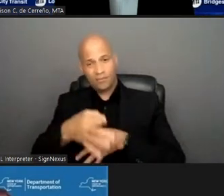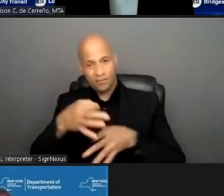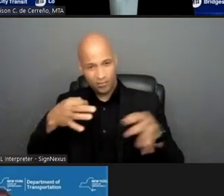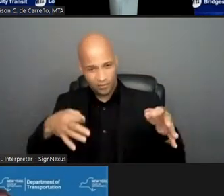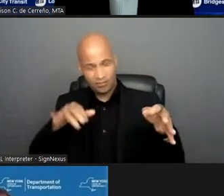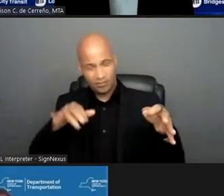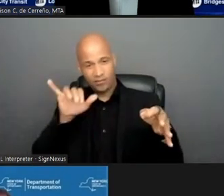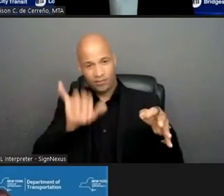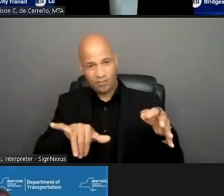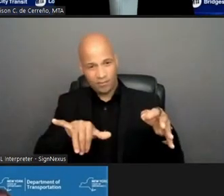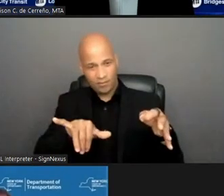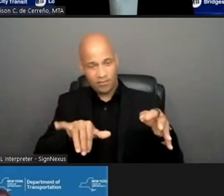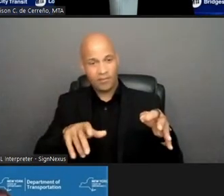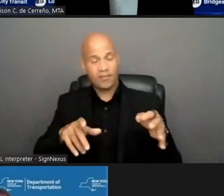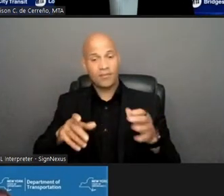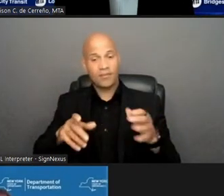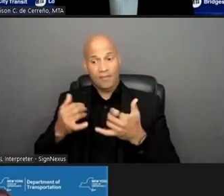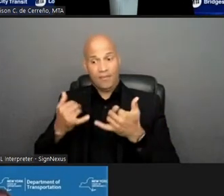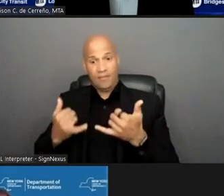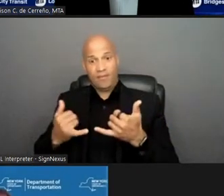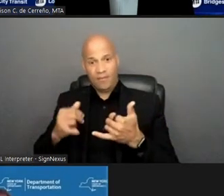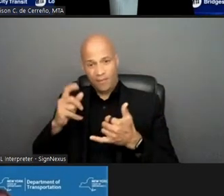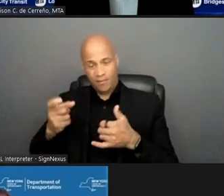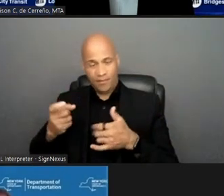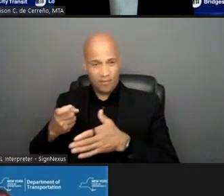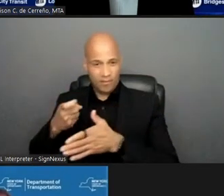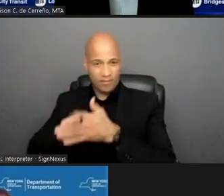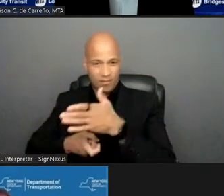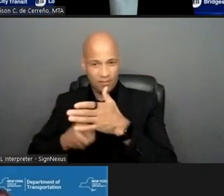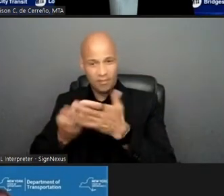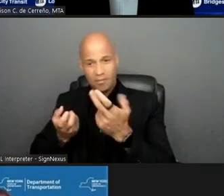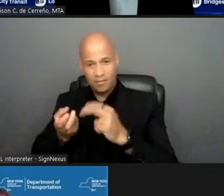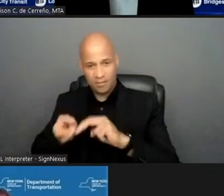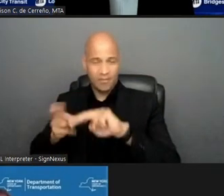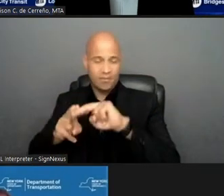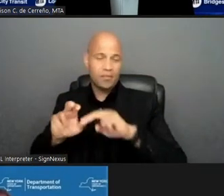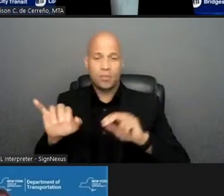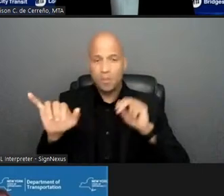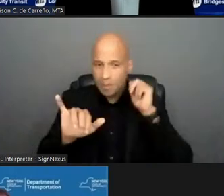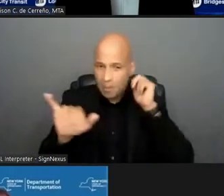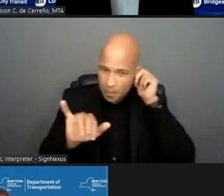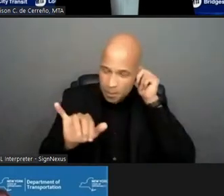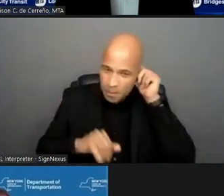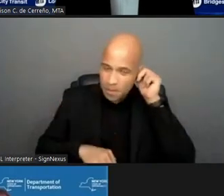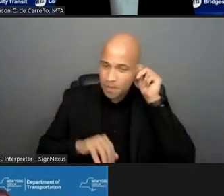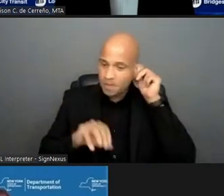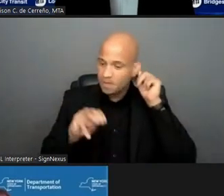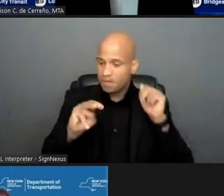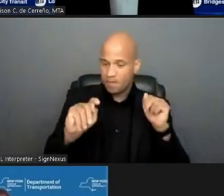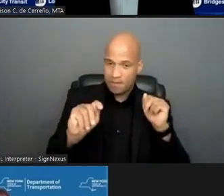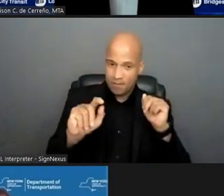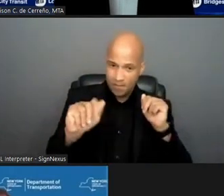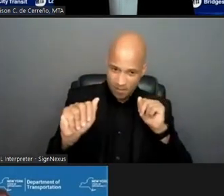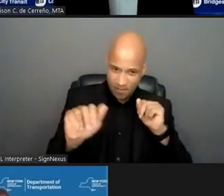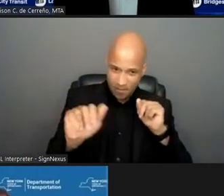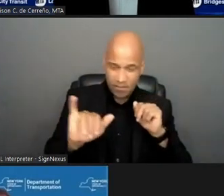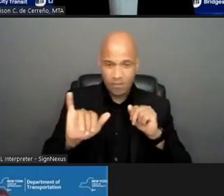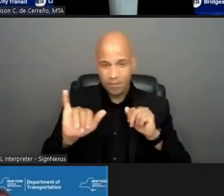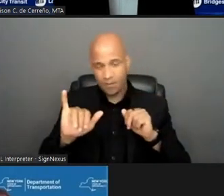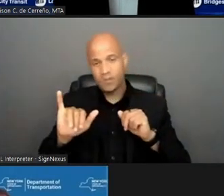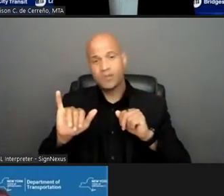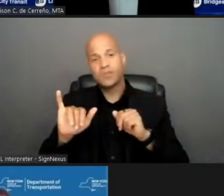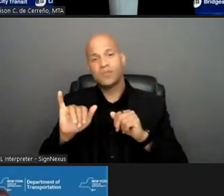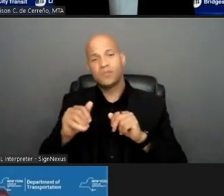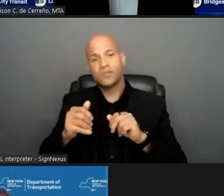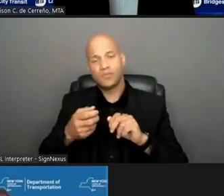that the existing surcharge amount may have to be increased as well the MTA must also assign a policy for tolls applied